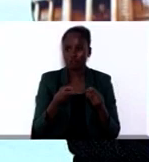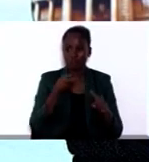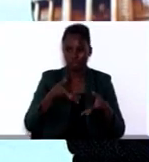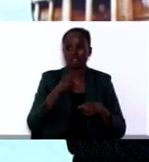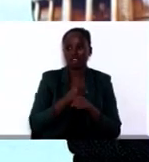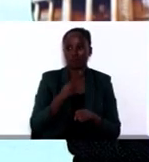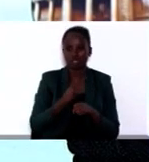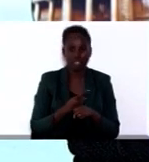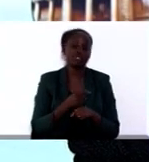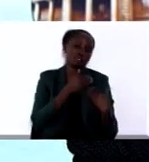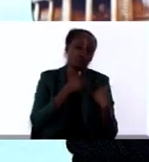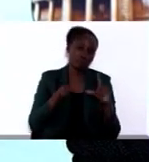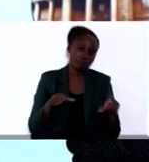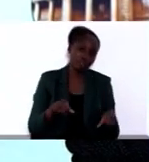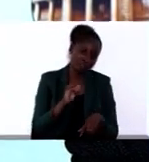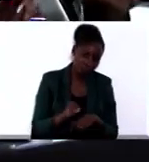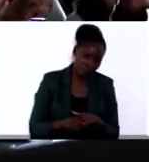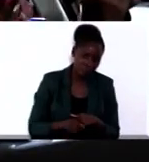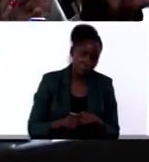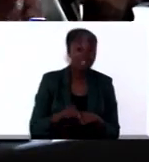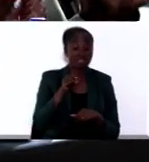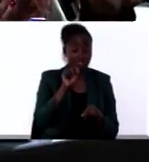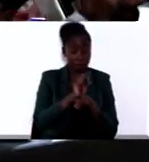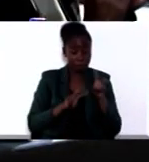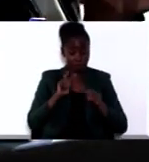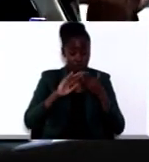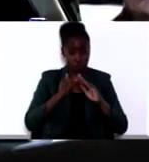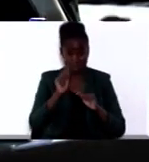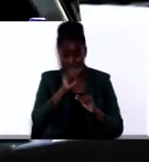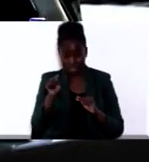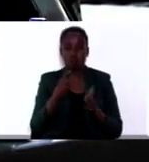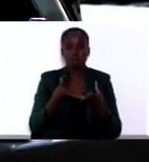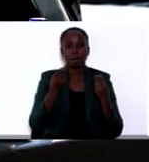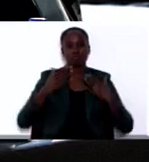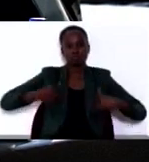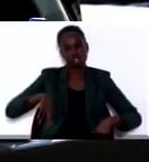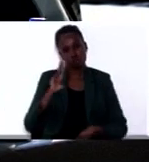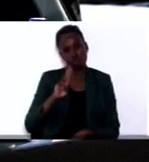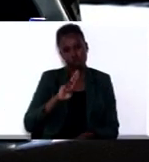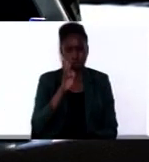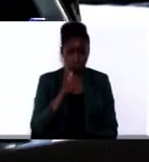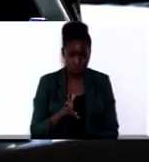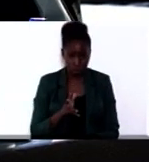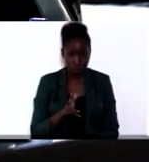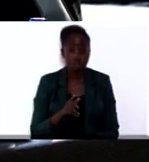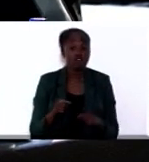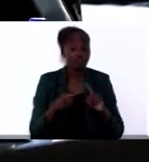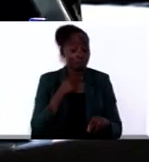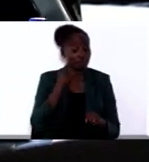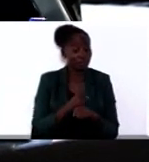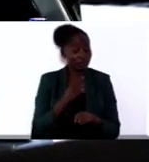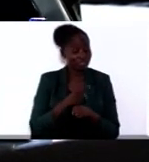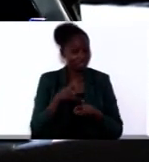province. These patrollers are going to get uniform, all of them, from the Gauteng